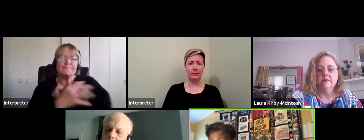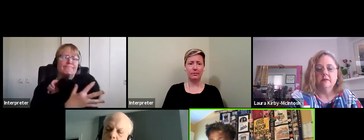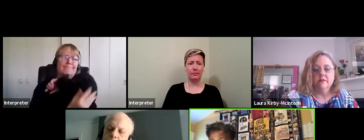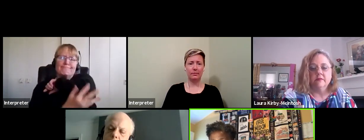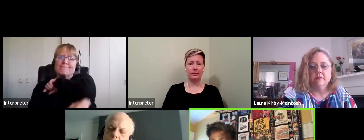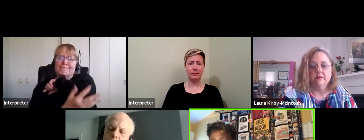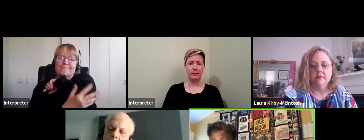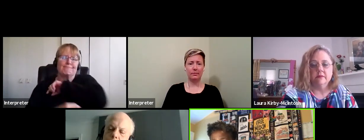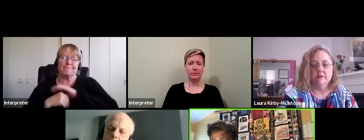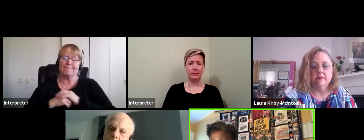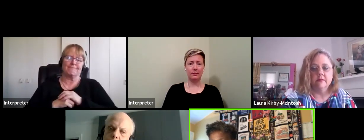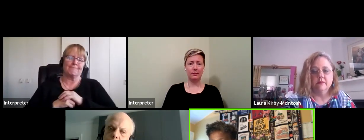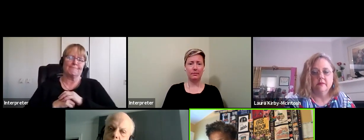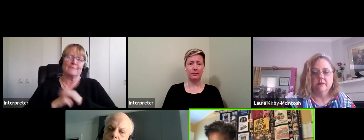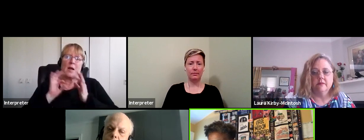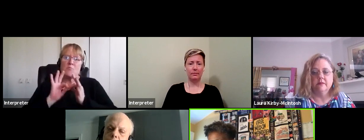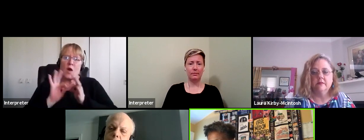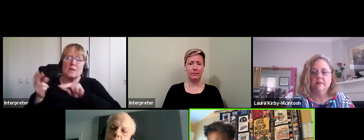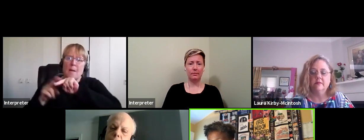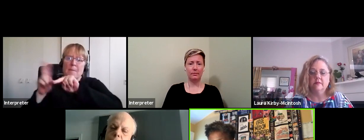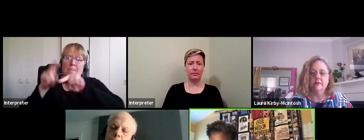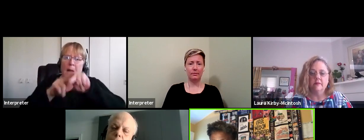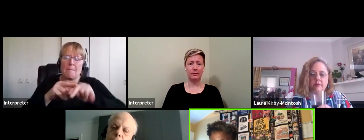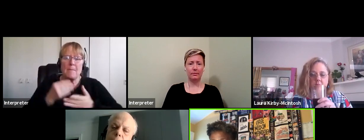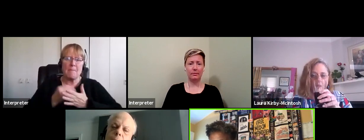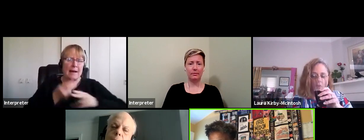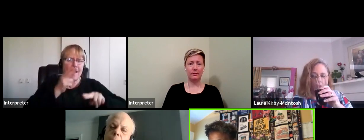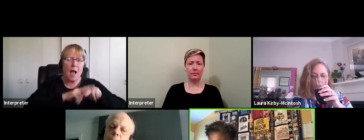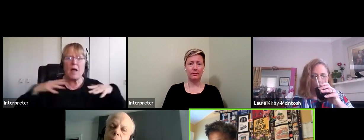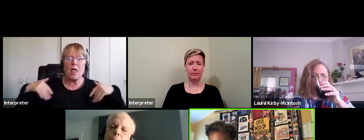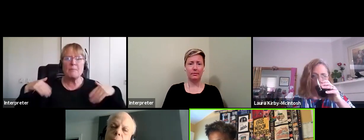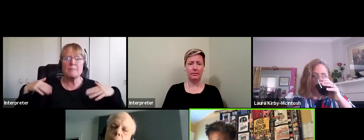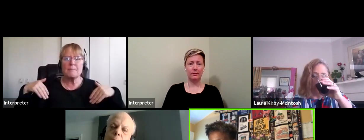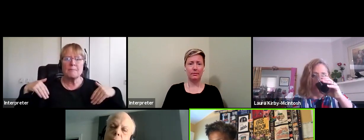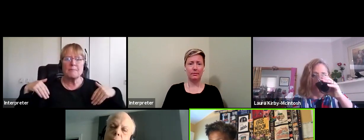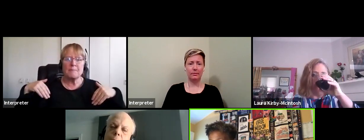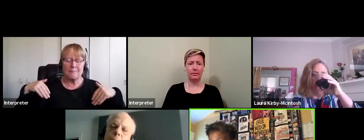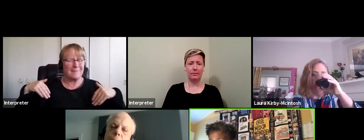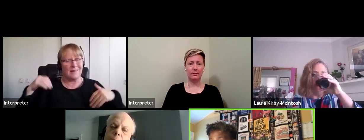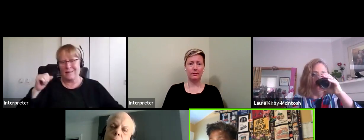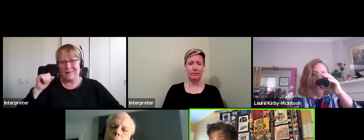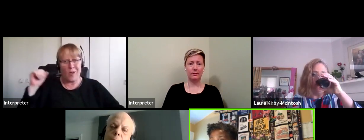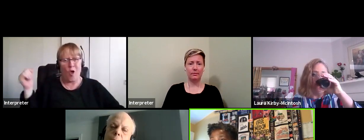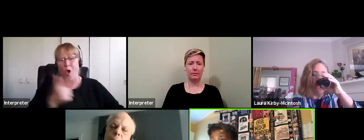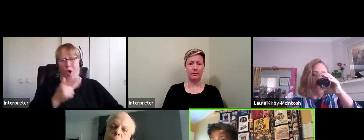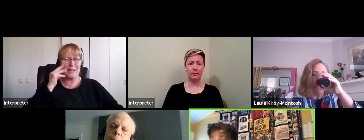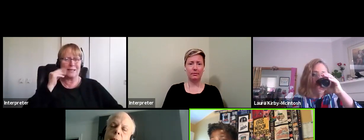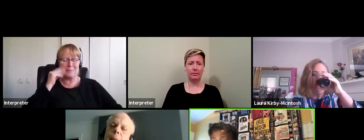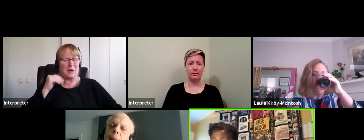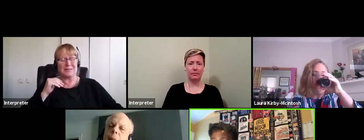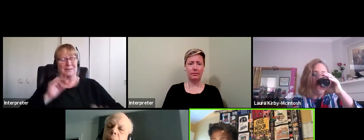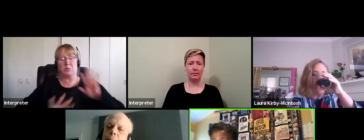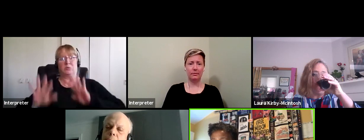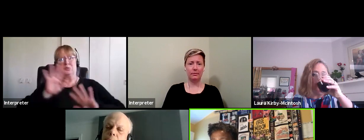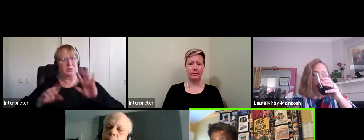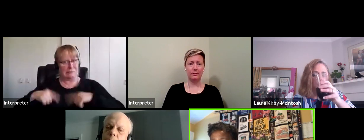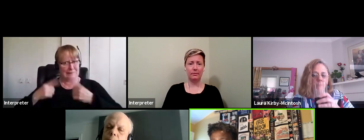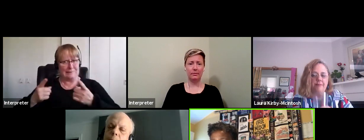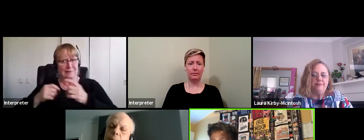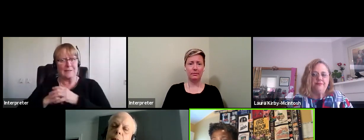challenged by increases in prices that most everyone has experienced in the last few weeks. But it would also have